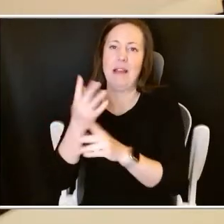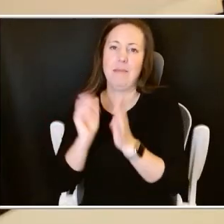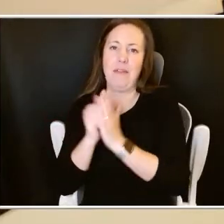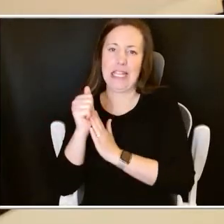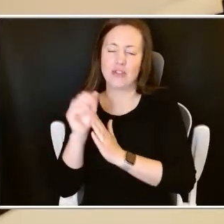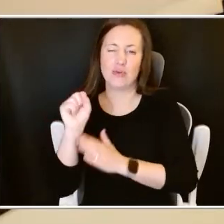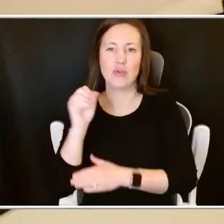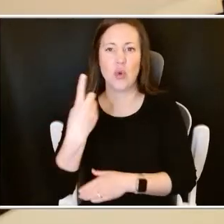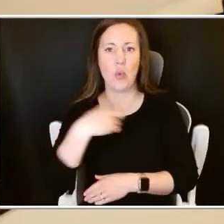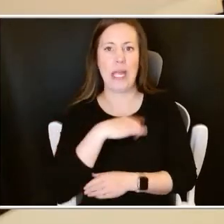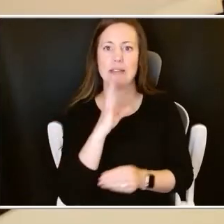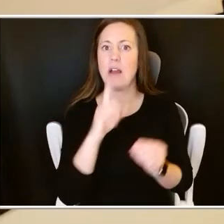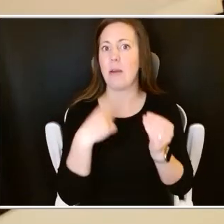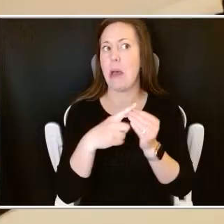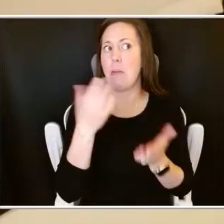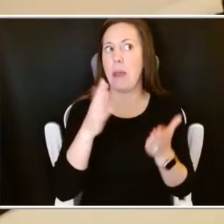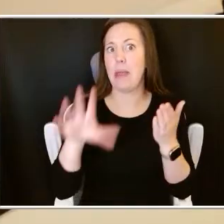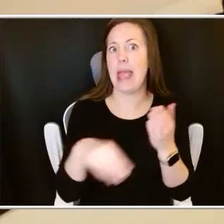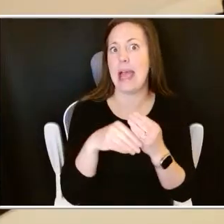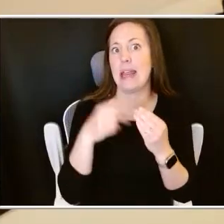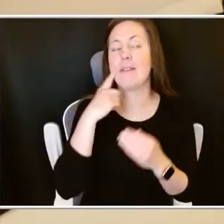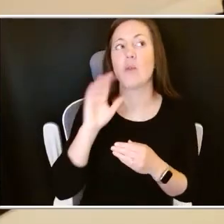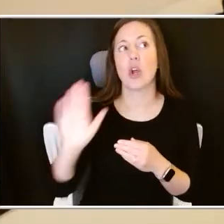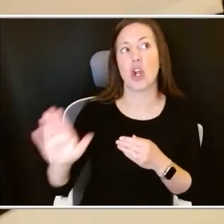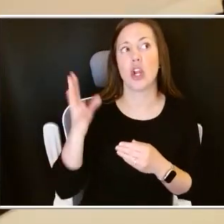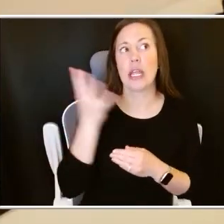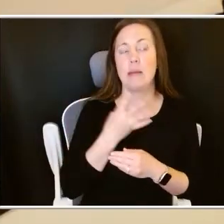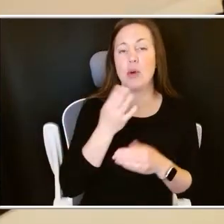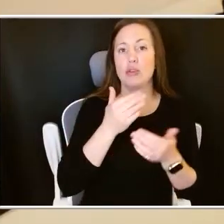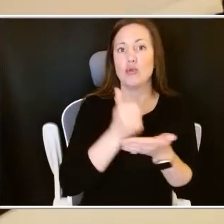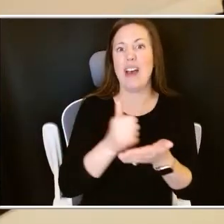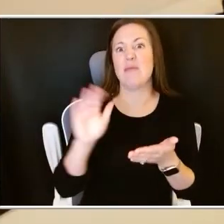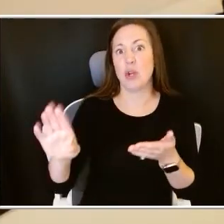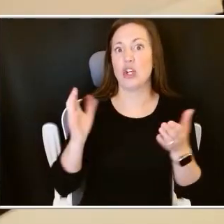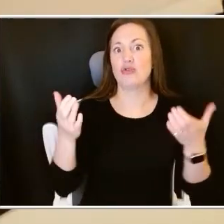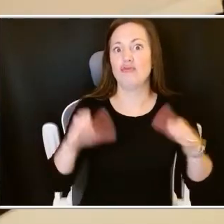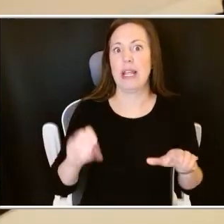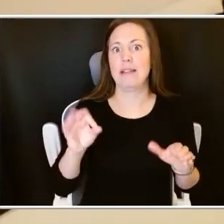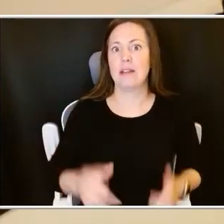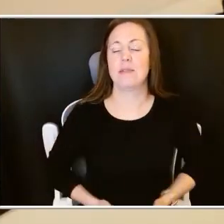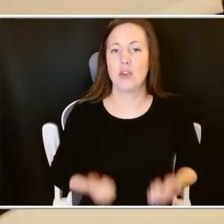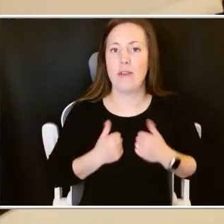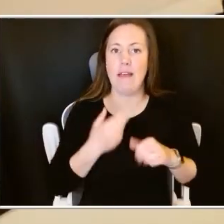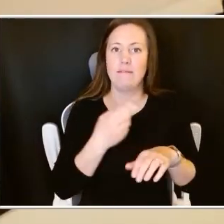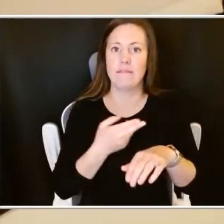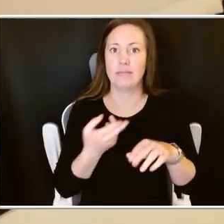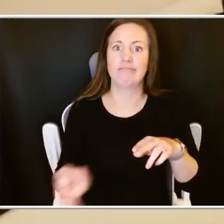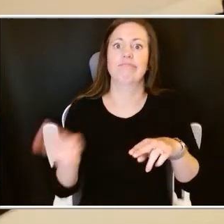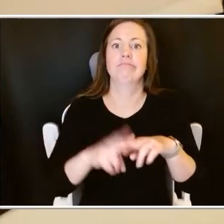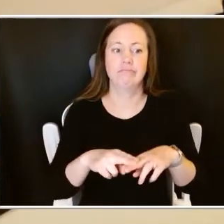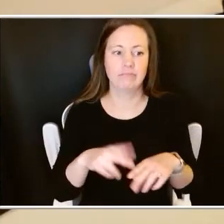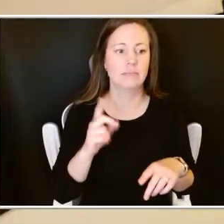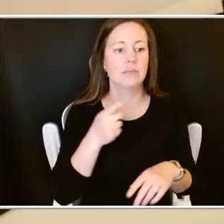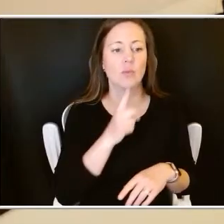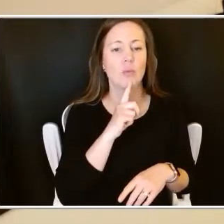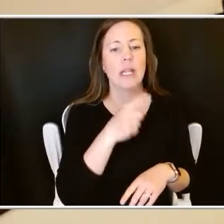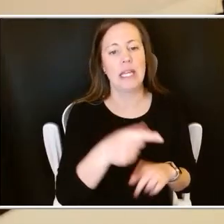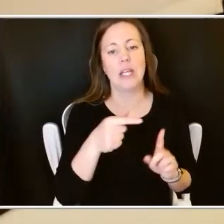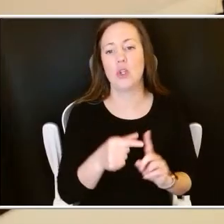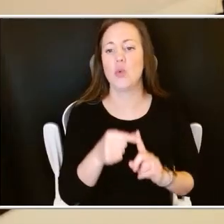adding immunotherapy to her chemo to improve her odds when I saw her. But this is a very unique.